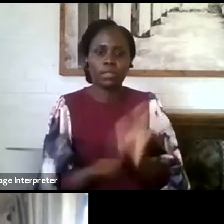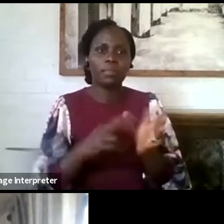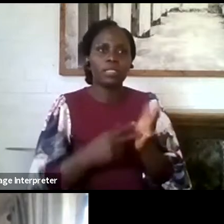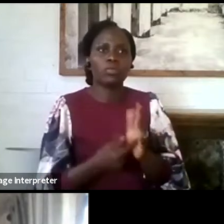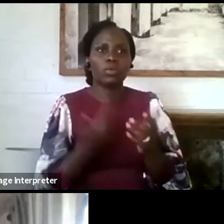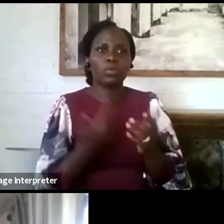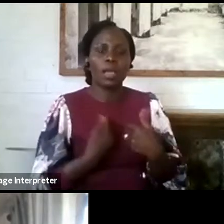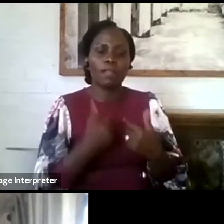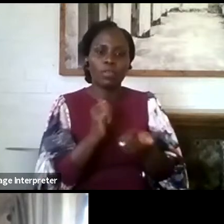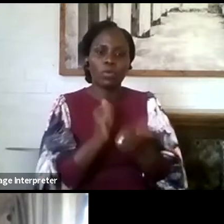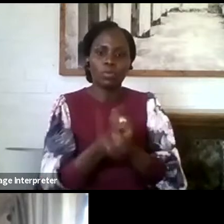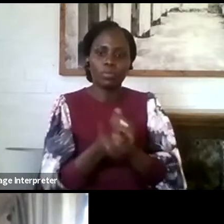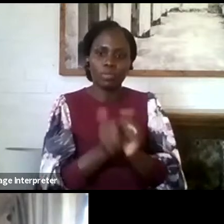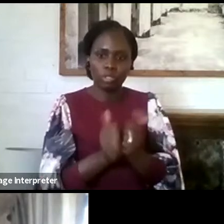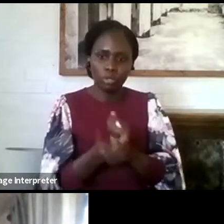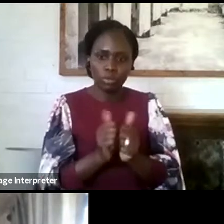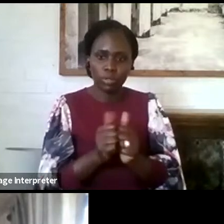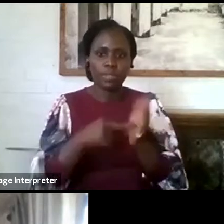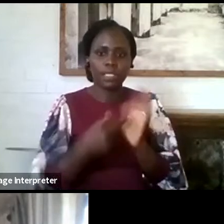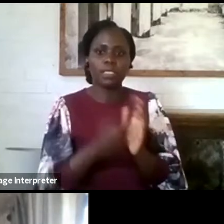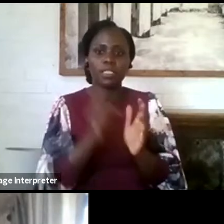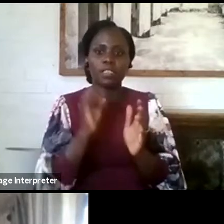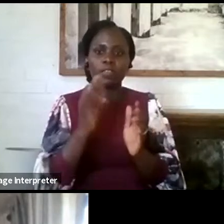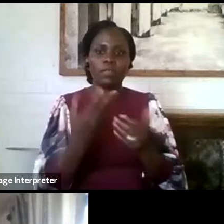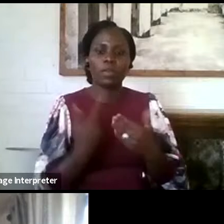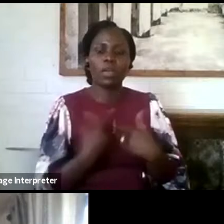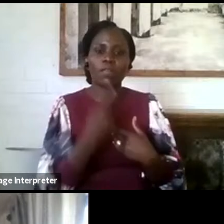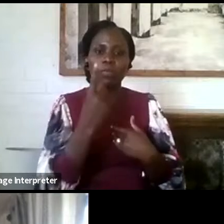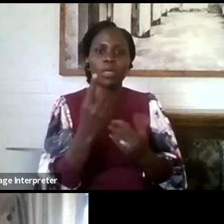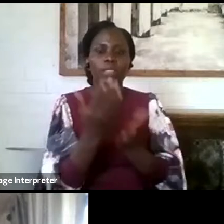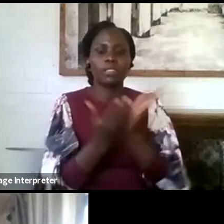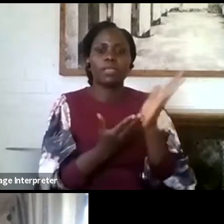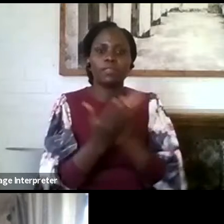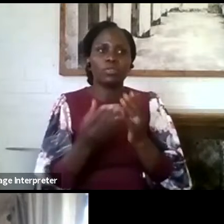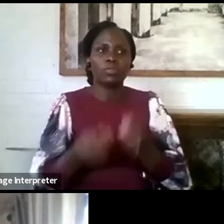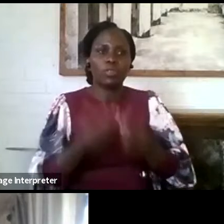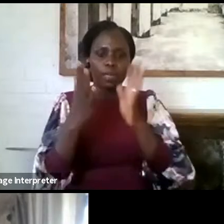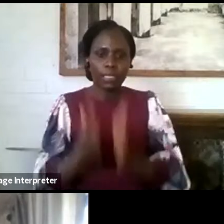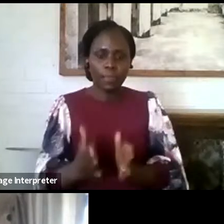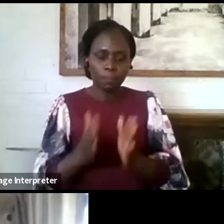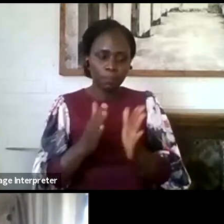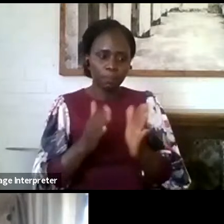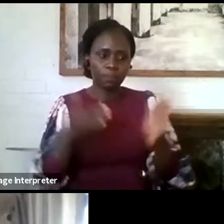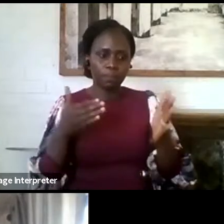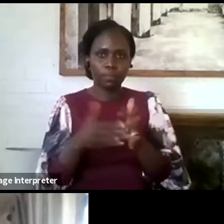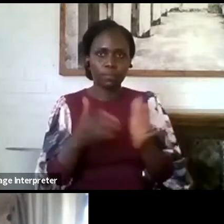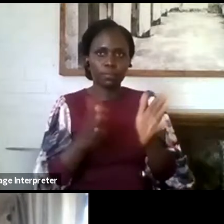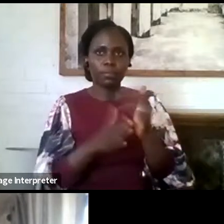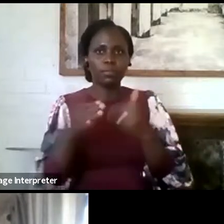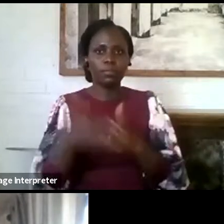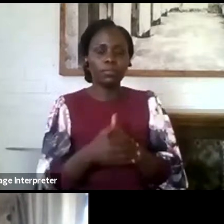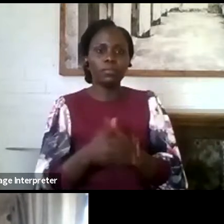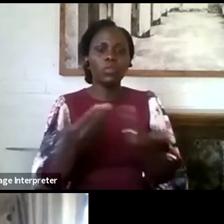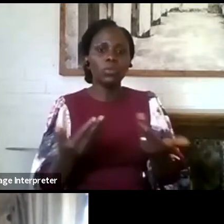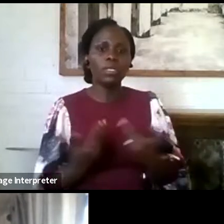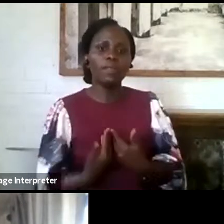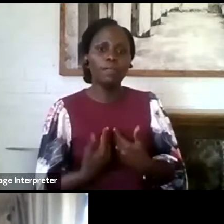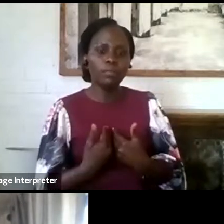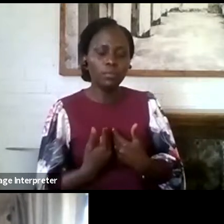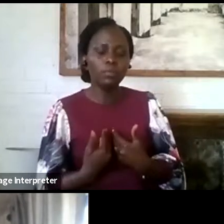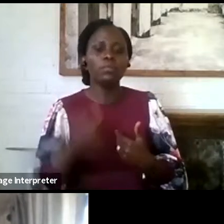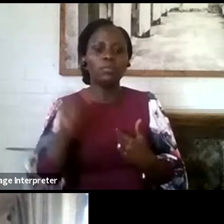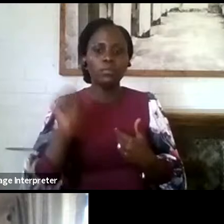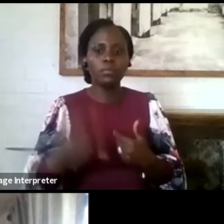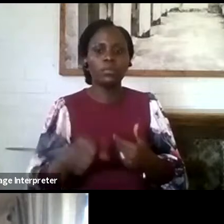if, let's say, one service provider restricts access, others have the potential to enjoy similar benefits from